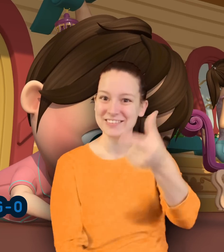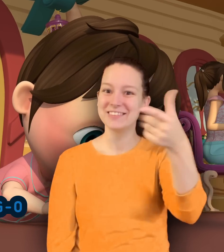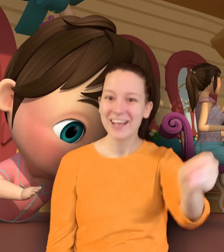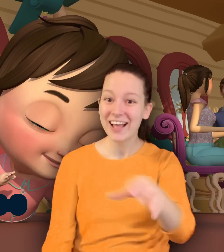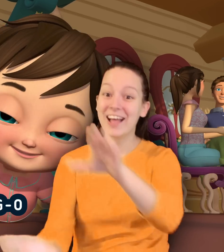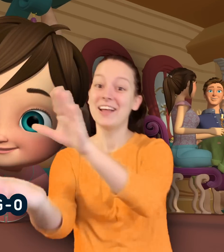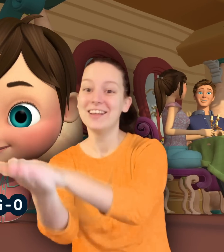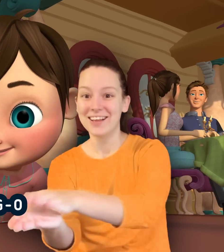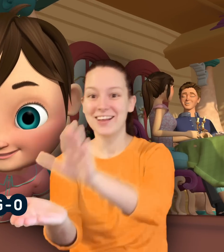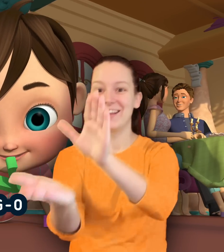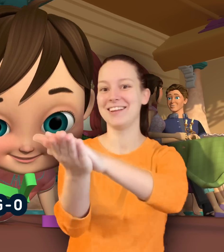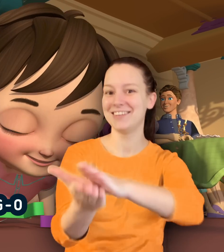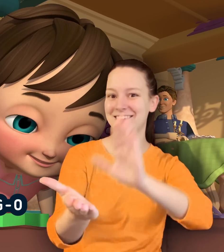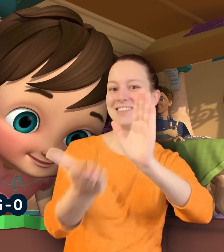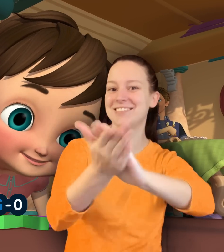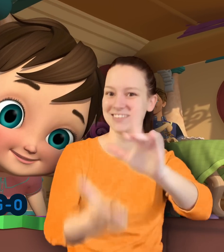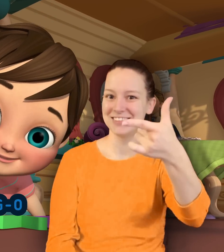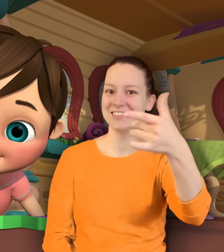G-O,